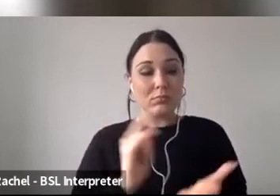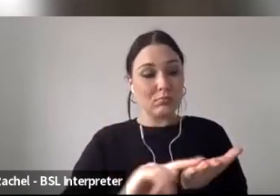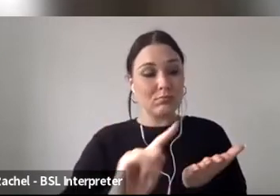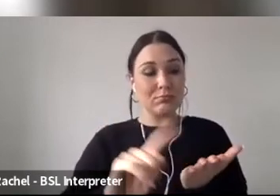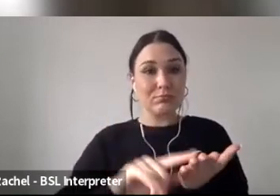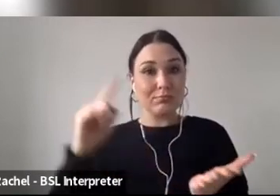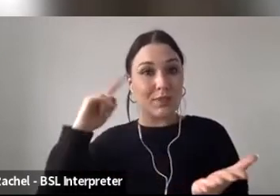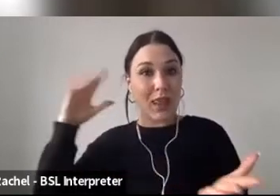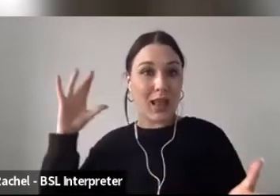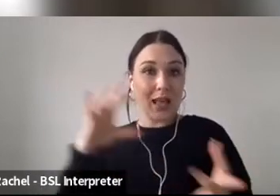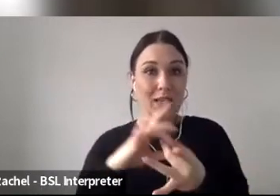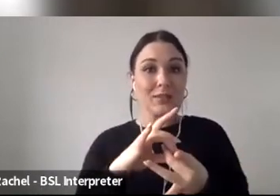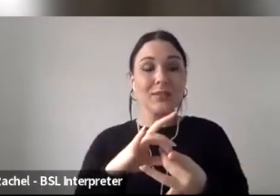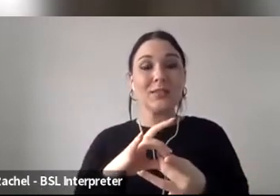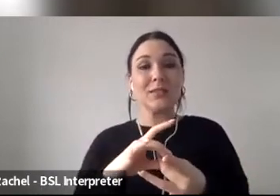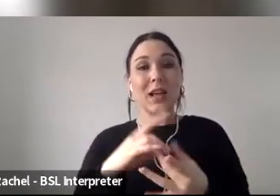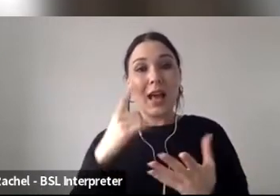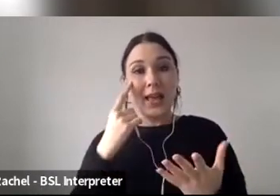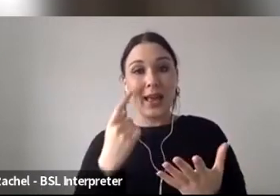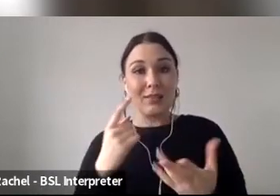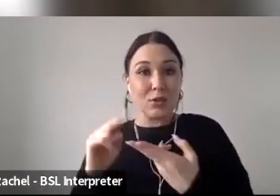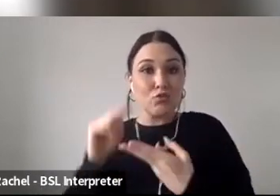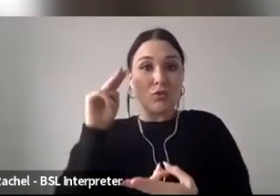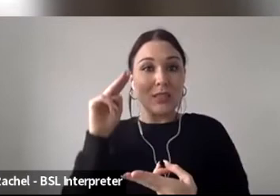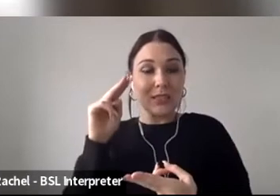the phone as a microphone, or to increase the